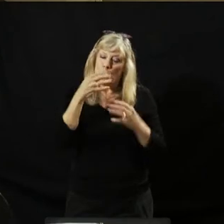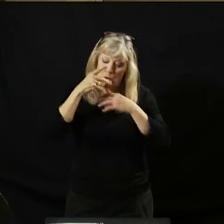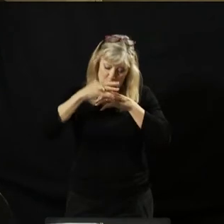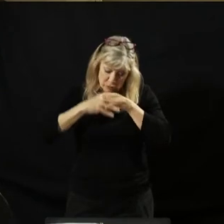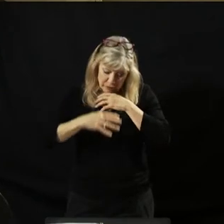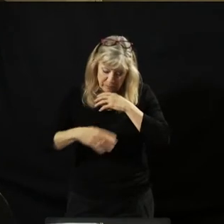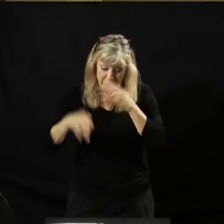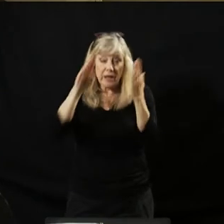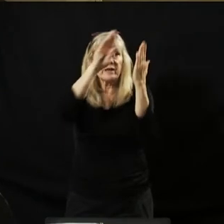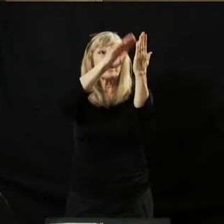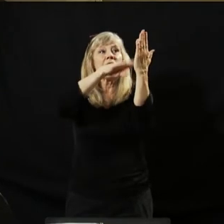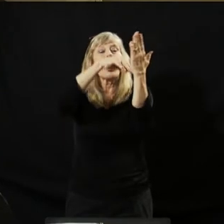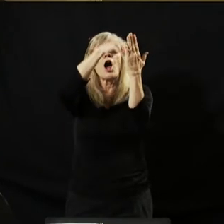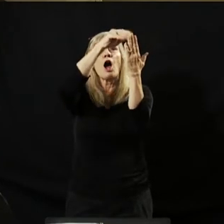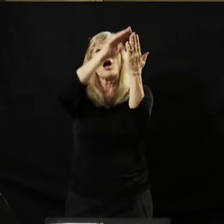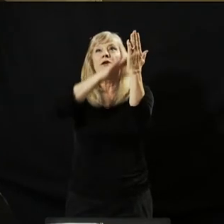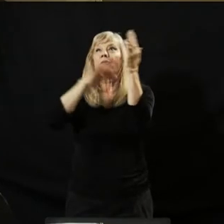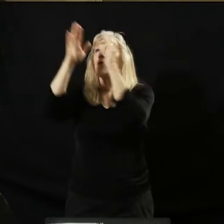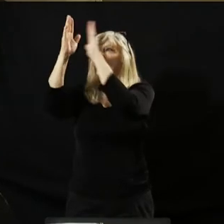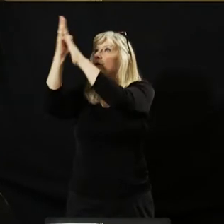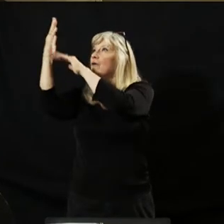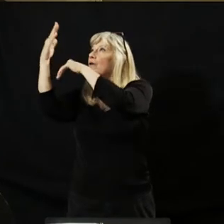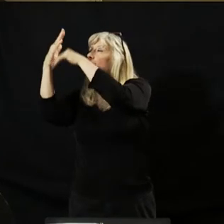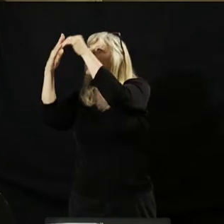anoints the doorposts of